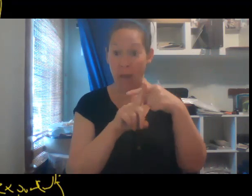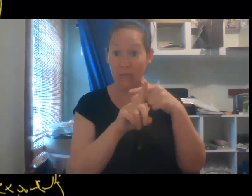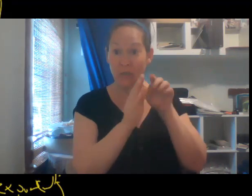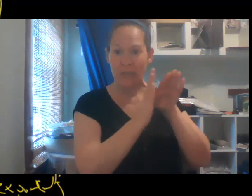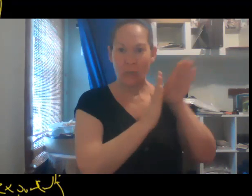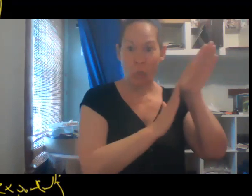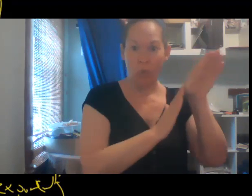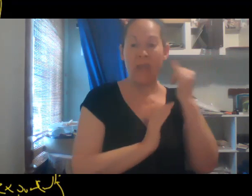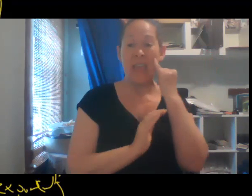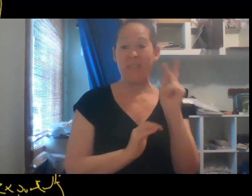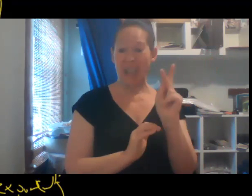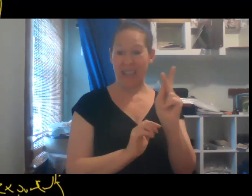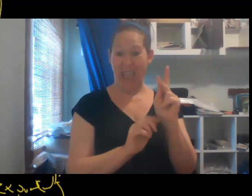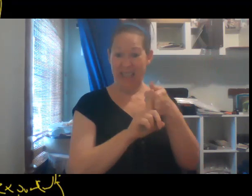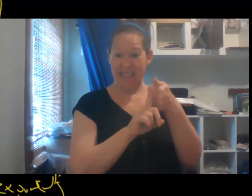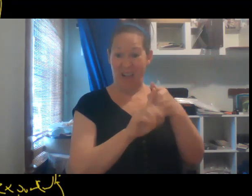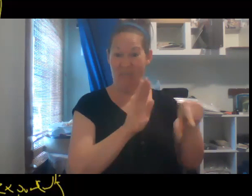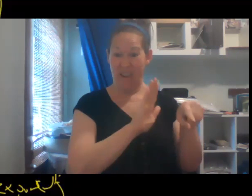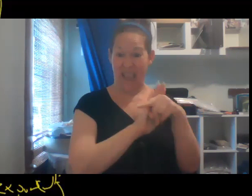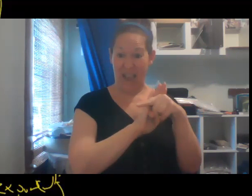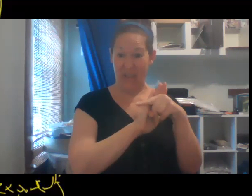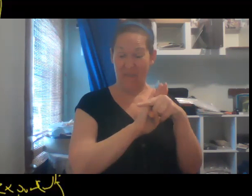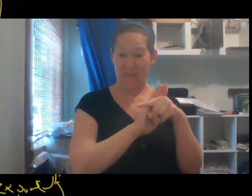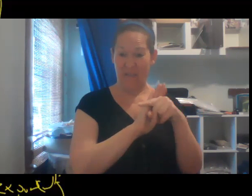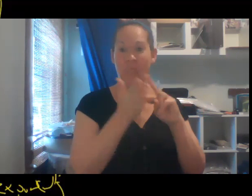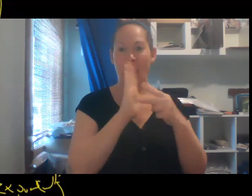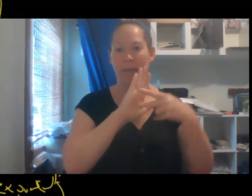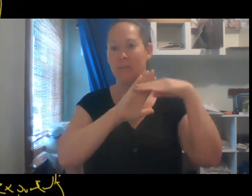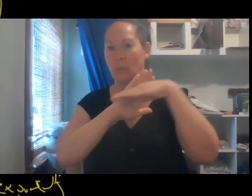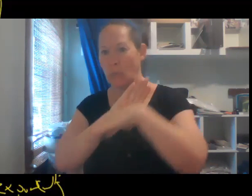And if K is negative, it's a decay model.